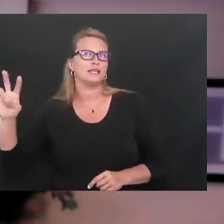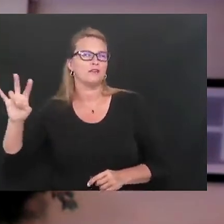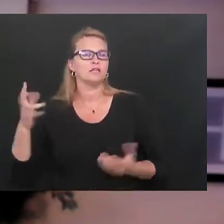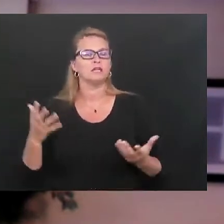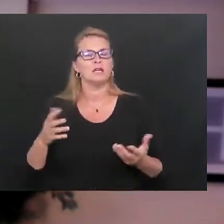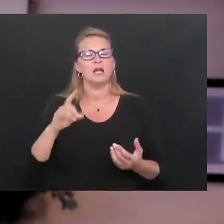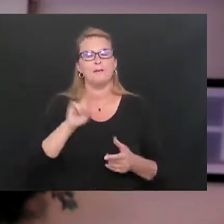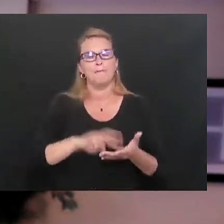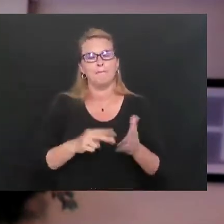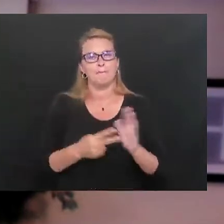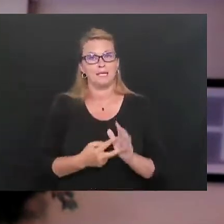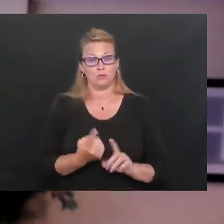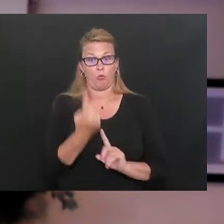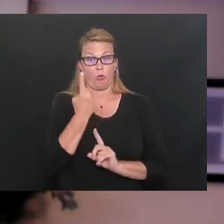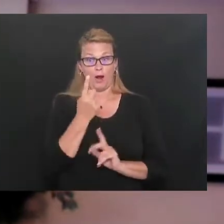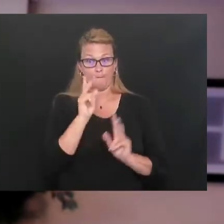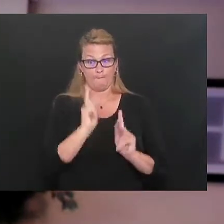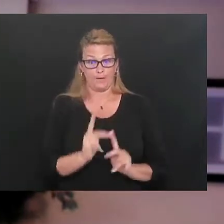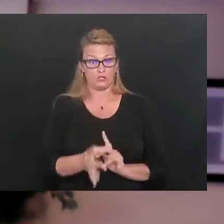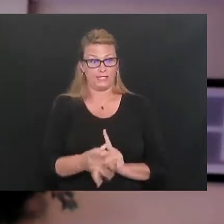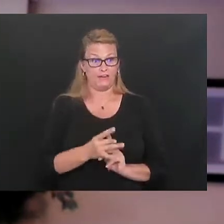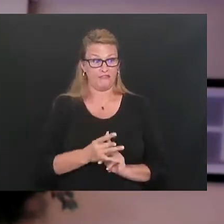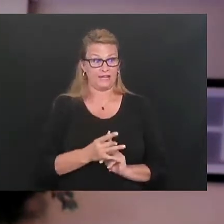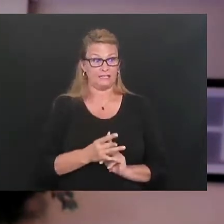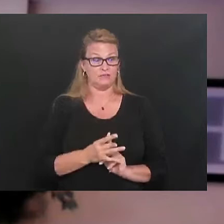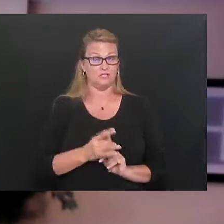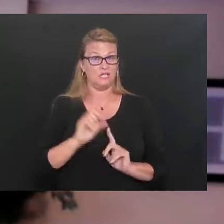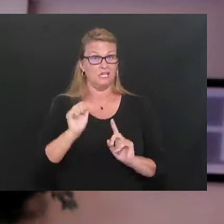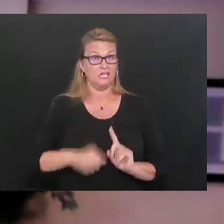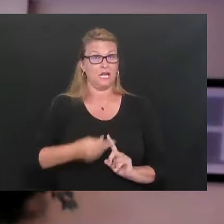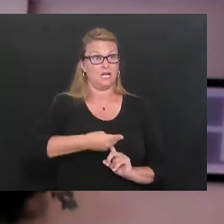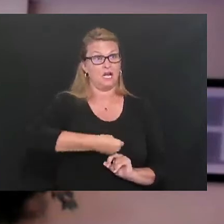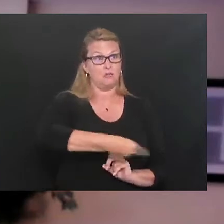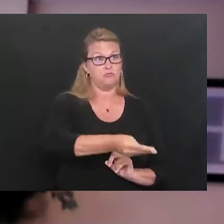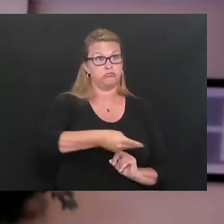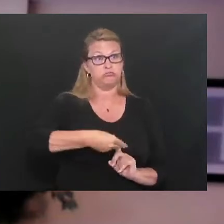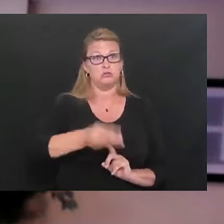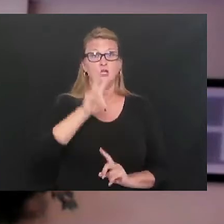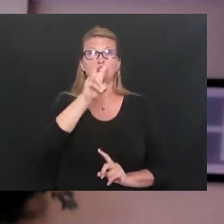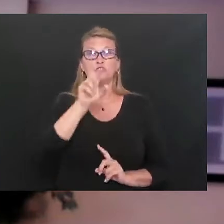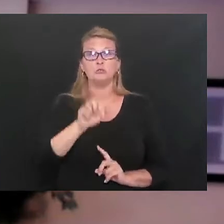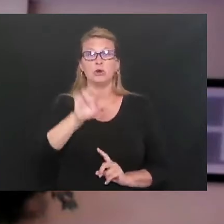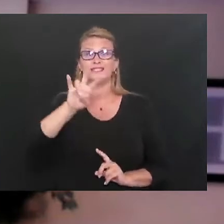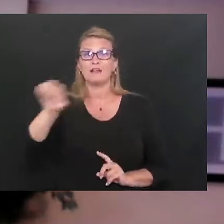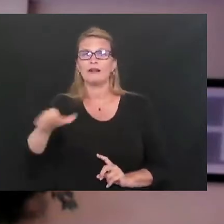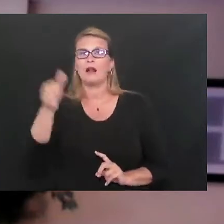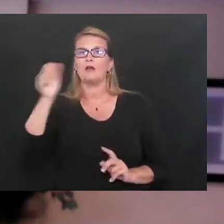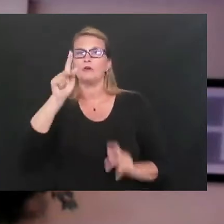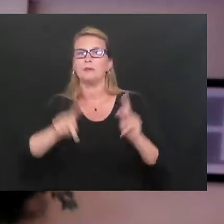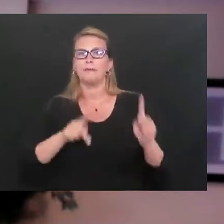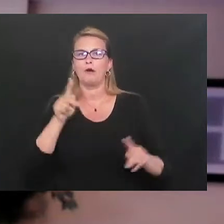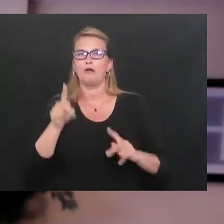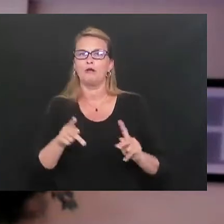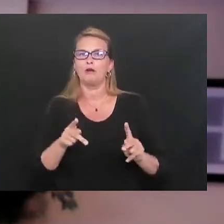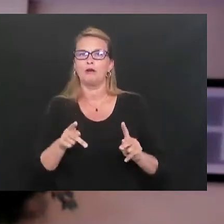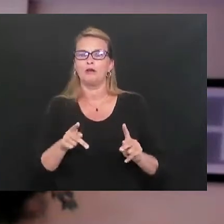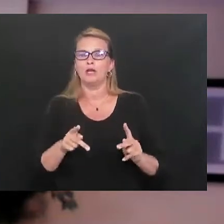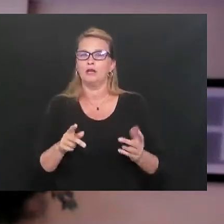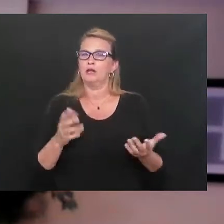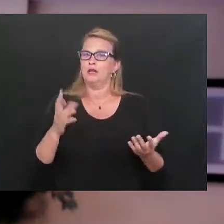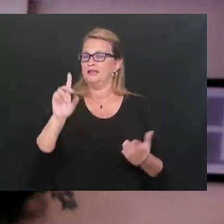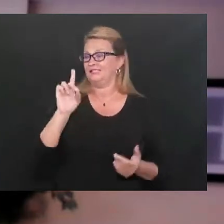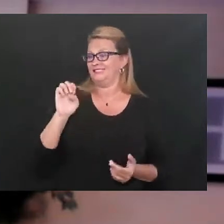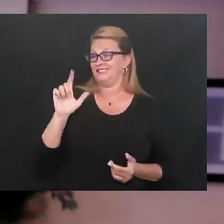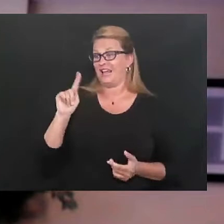single person infected would tend to infect 2.3 to 2.7 other people. When we look at the